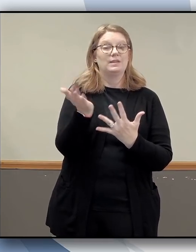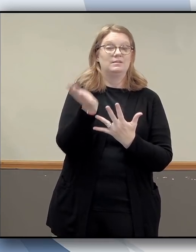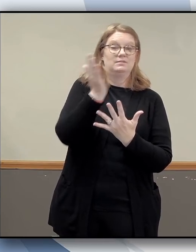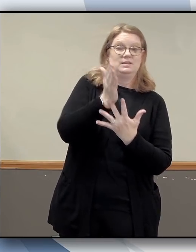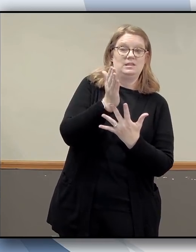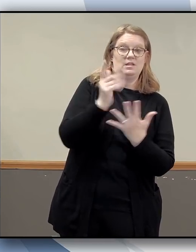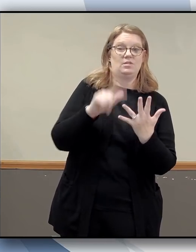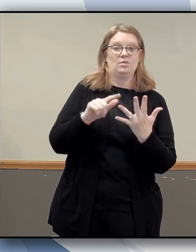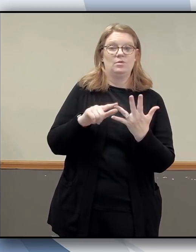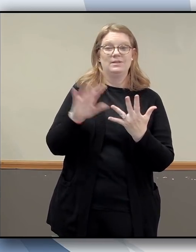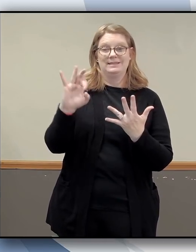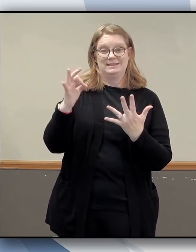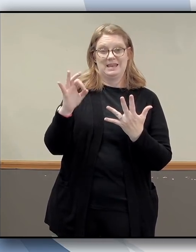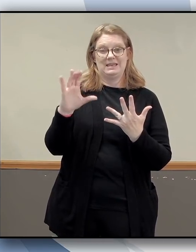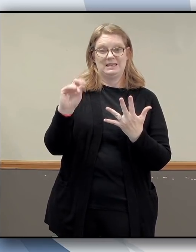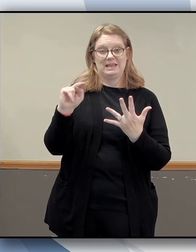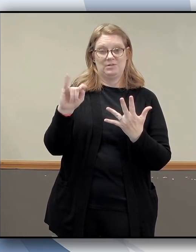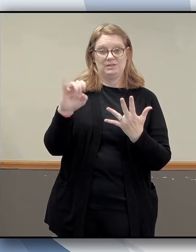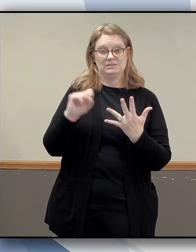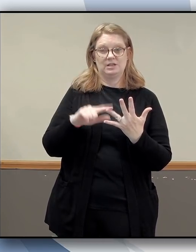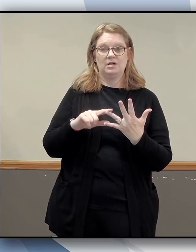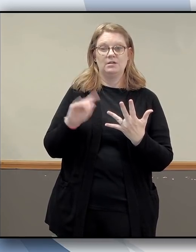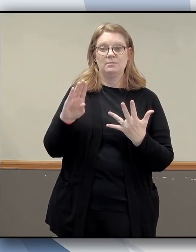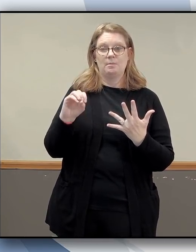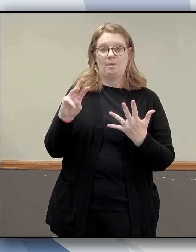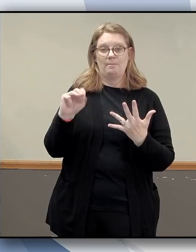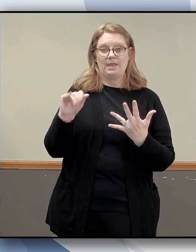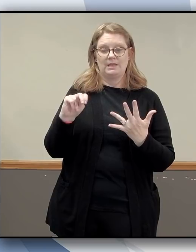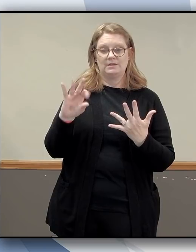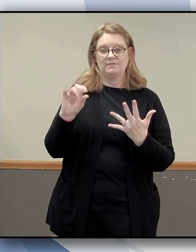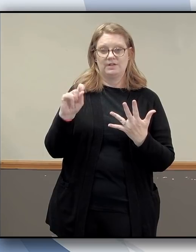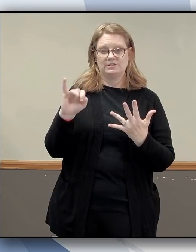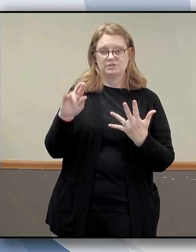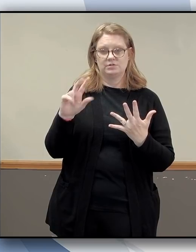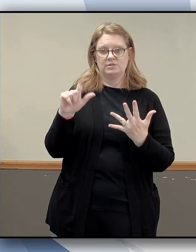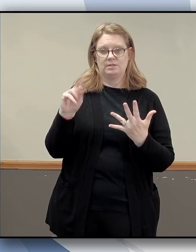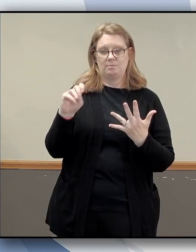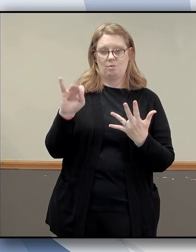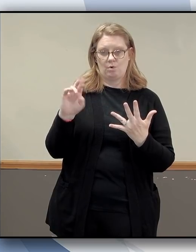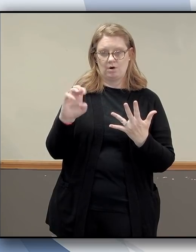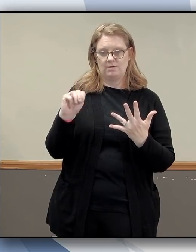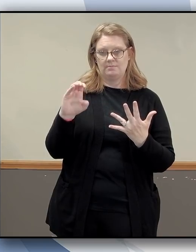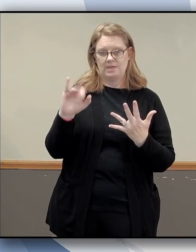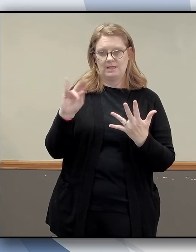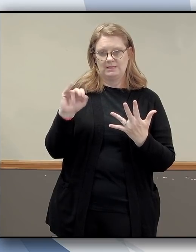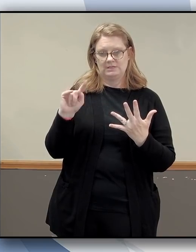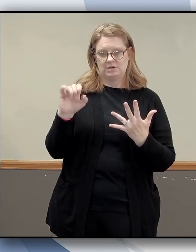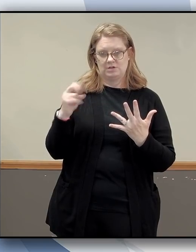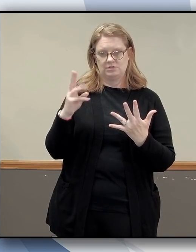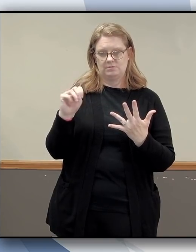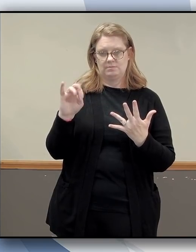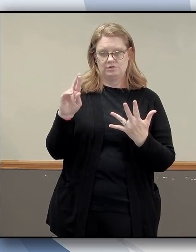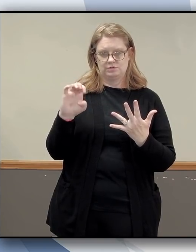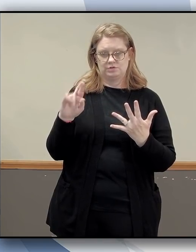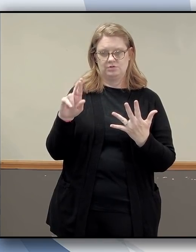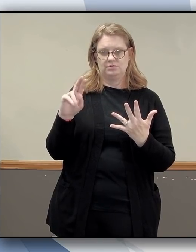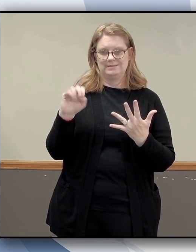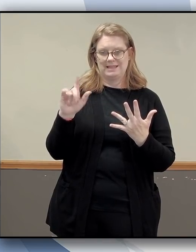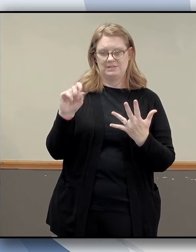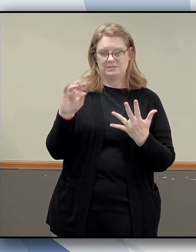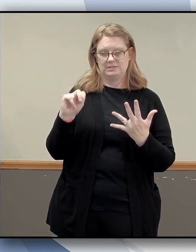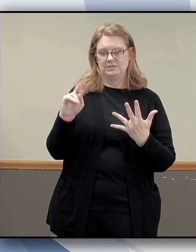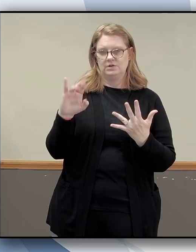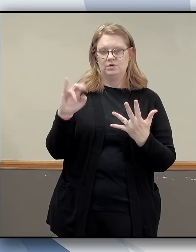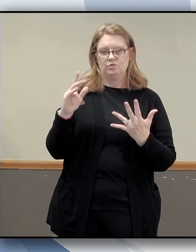moderate risk. And those 9 counties are Bowman, Foster, Lemoore, McIntosh, Mercer,